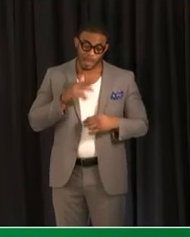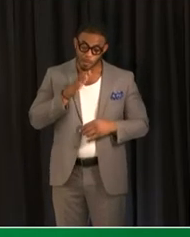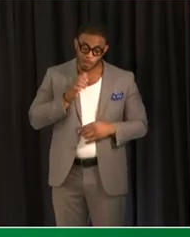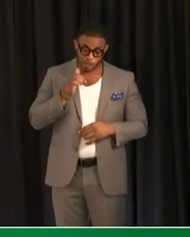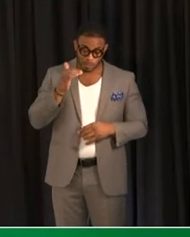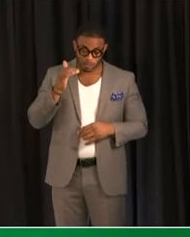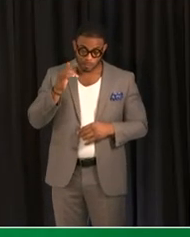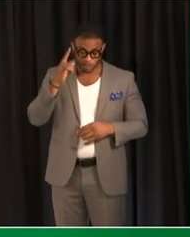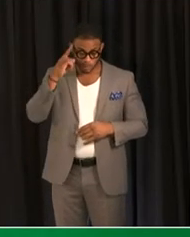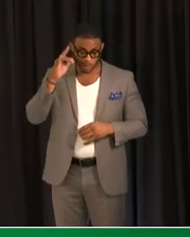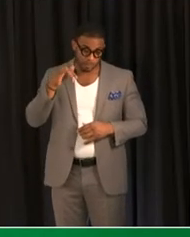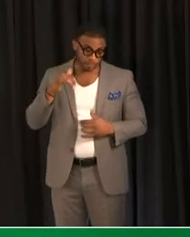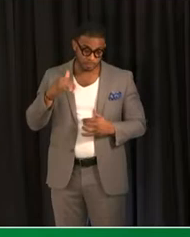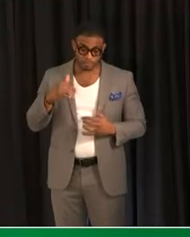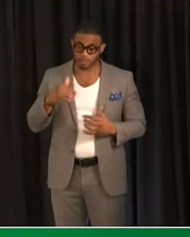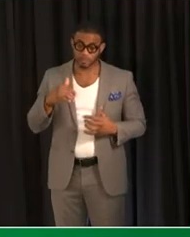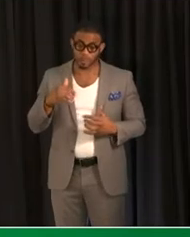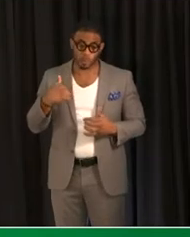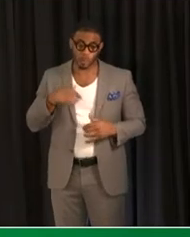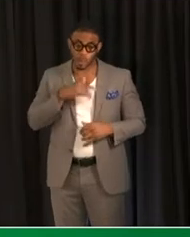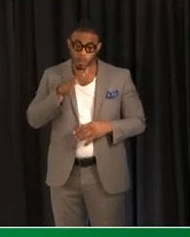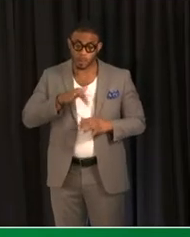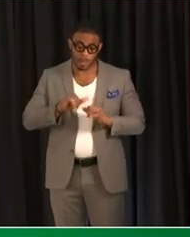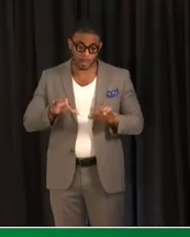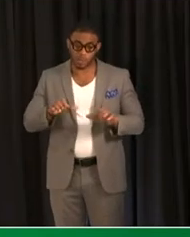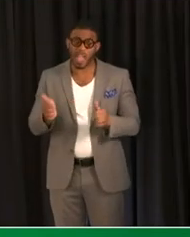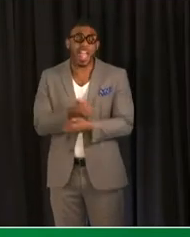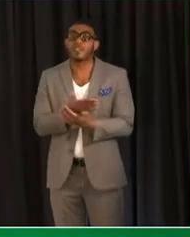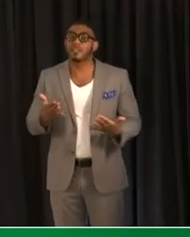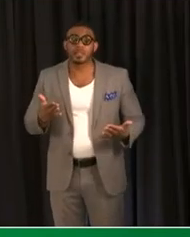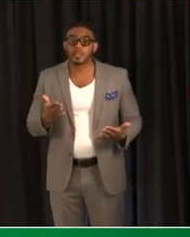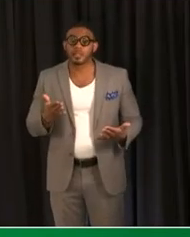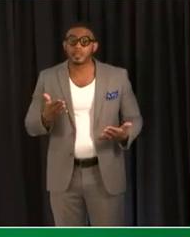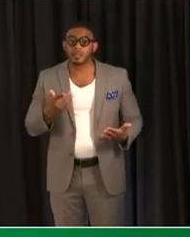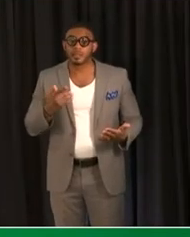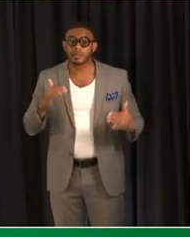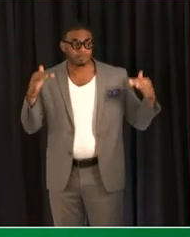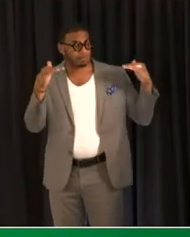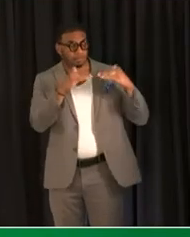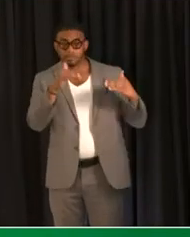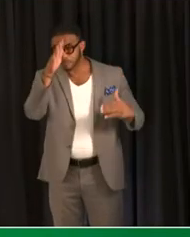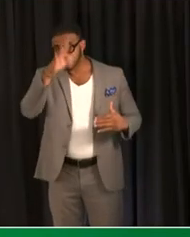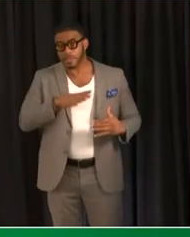kind of woman that always thought that we women can do everything, just about everything.